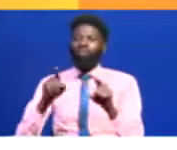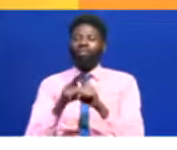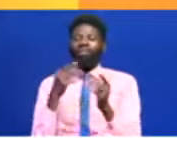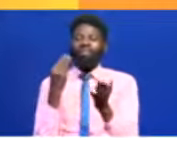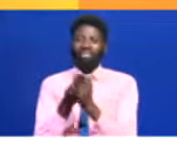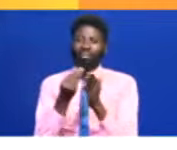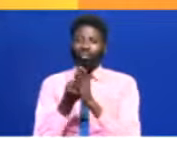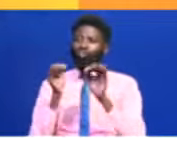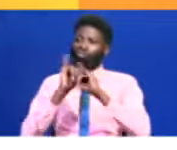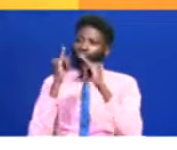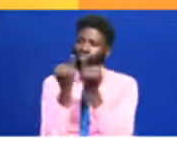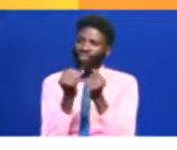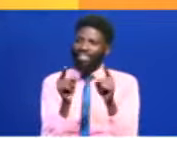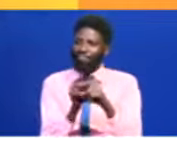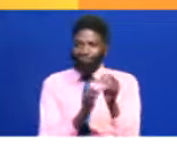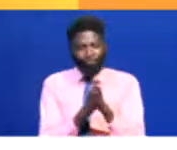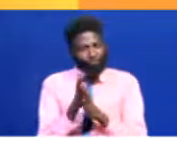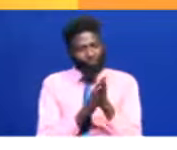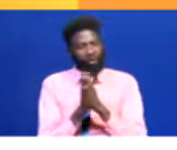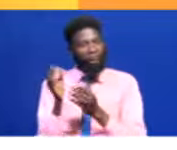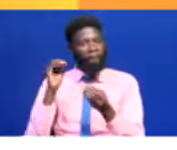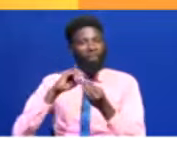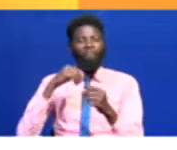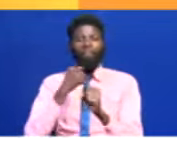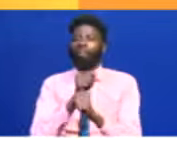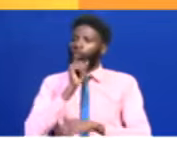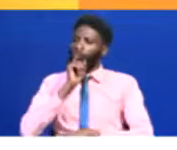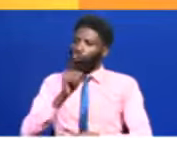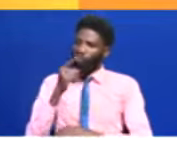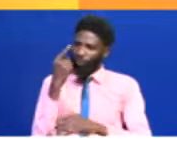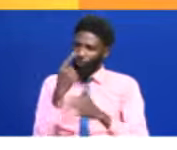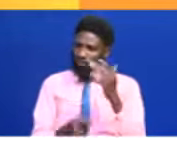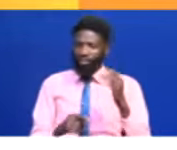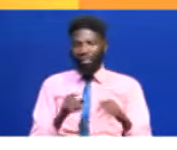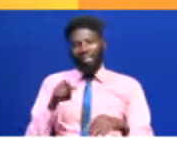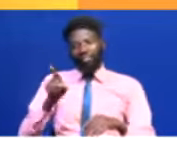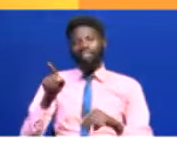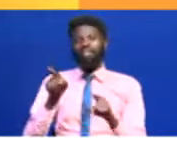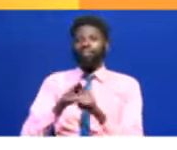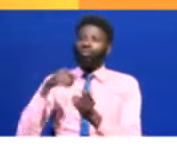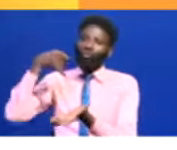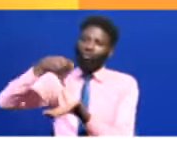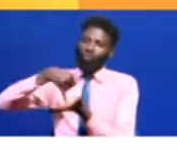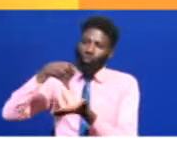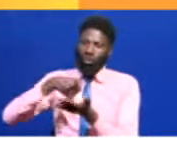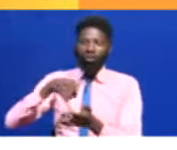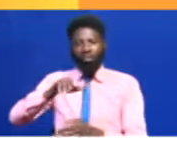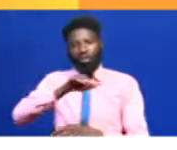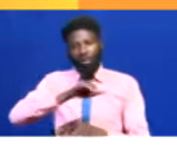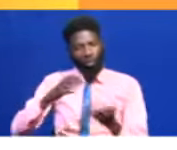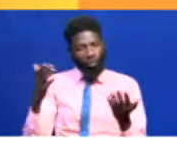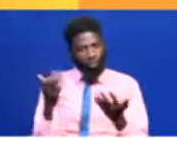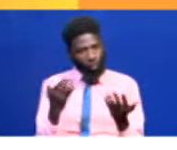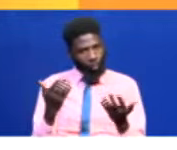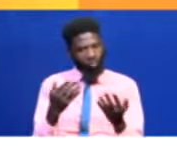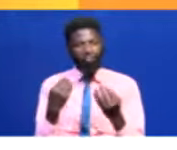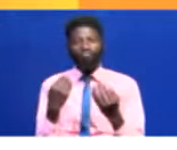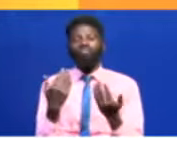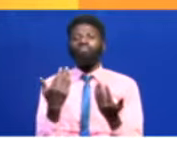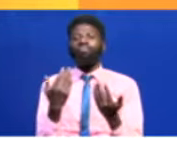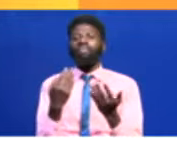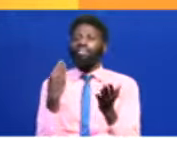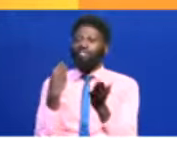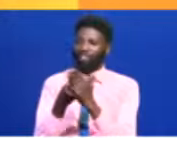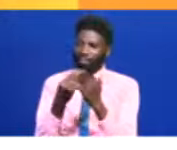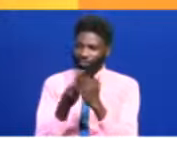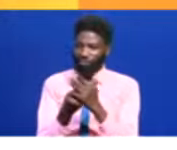are also really interested in making sure that they are engaged as far as giving out finances